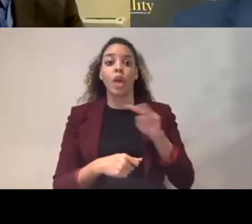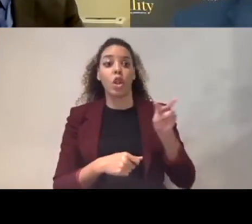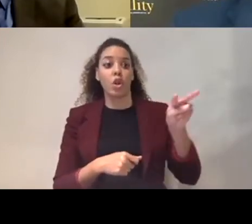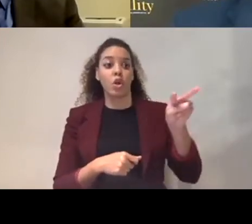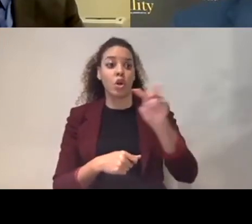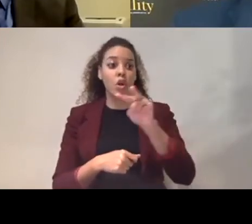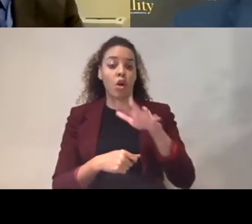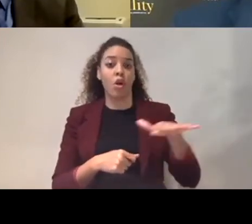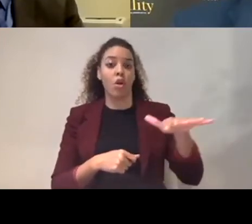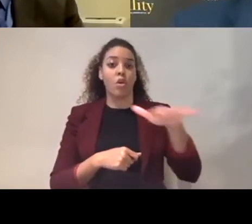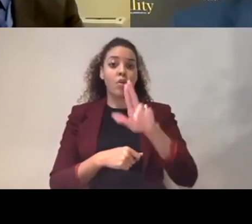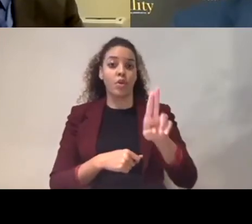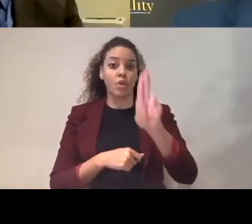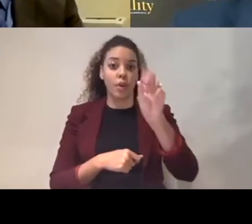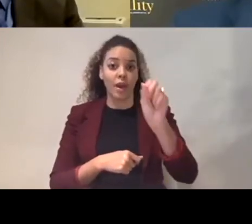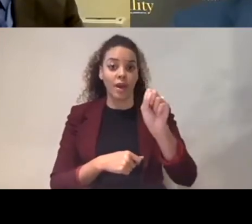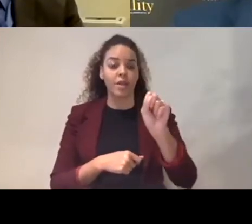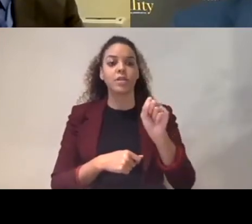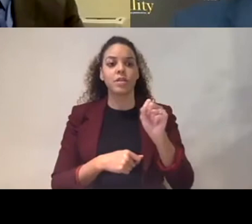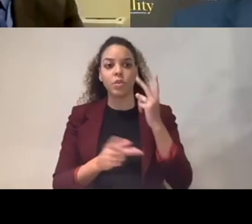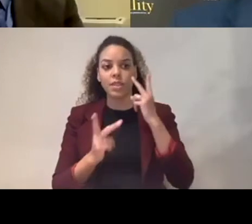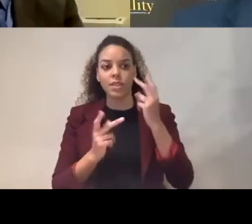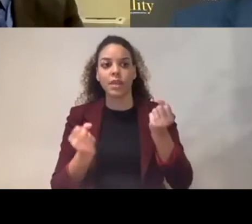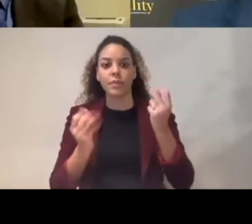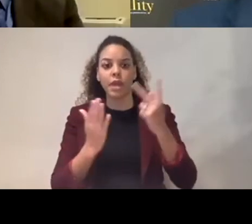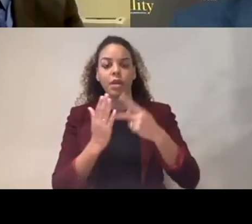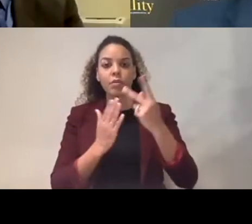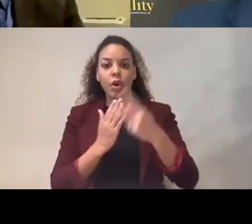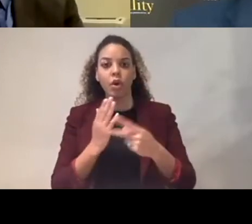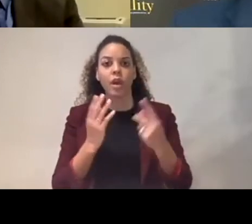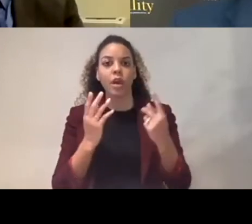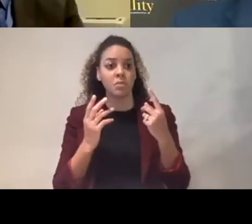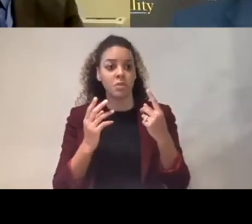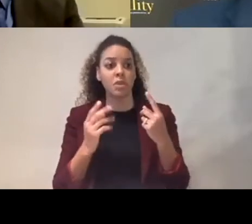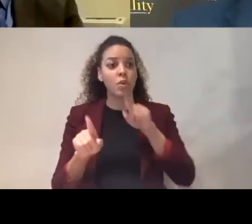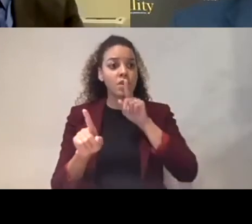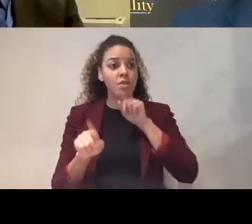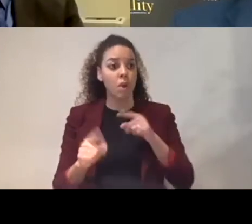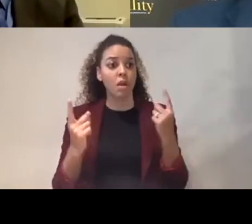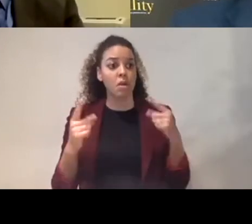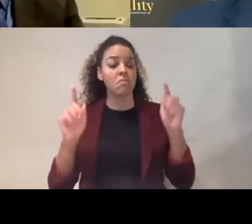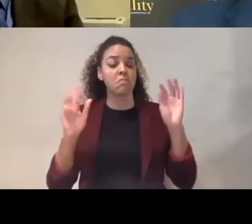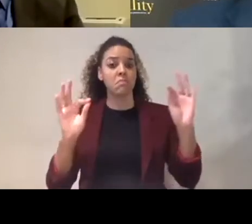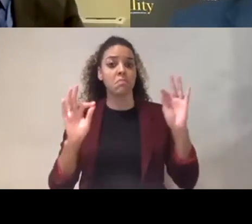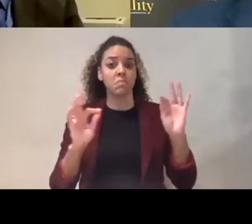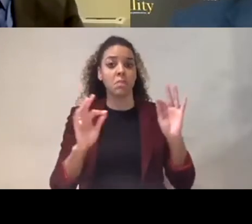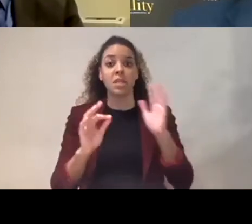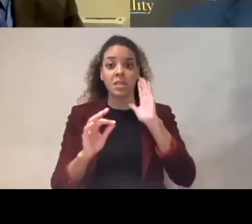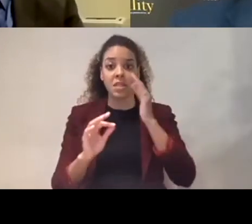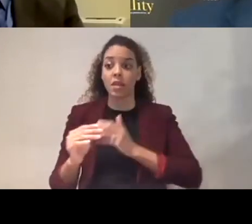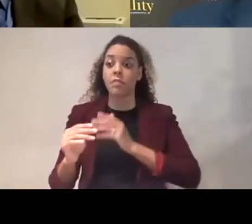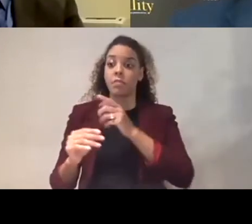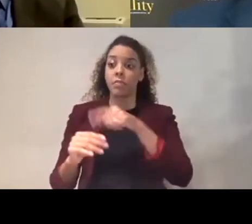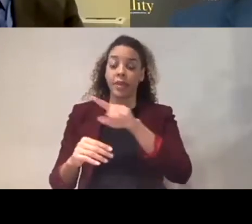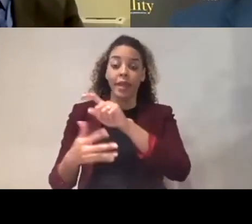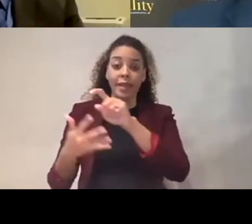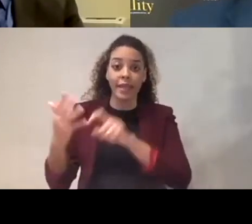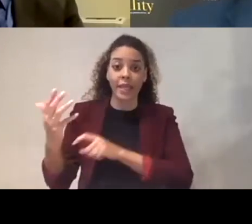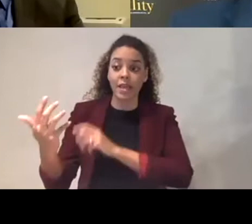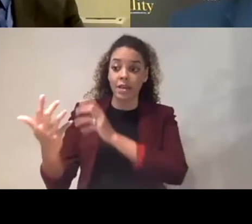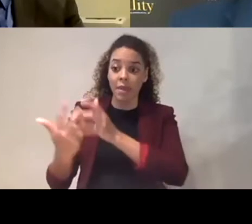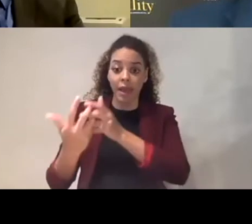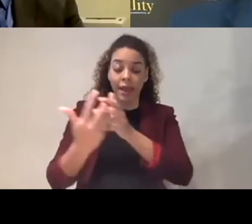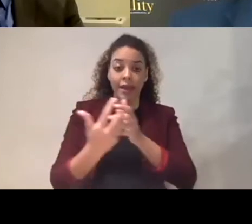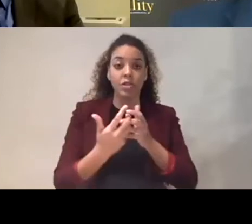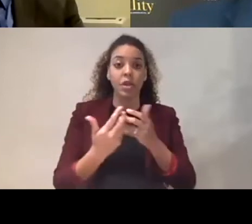programs have responded admirably to meeting the needs of individuals through remote service delivery,